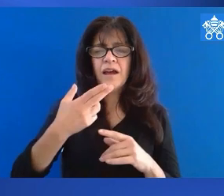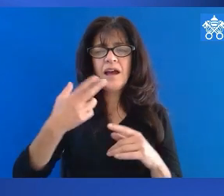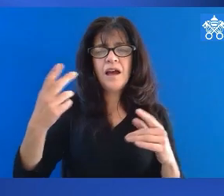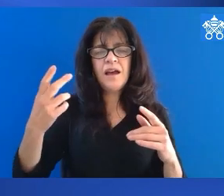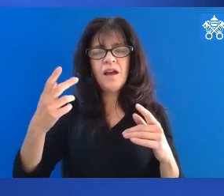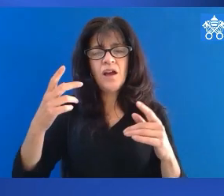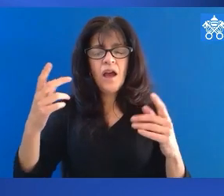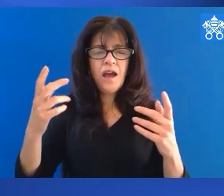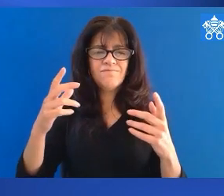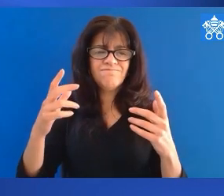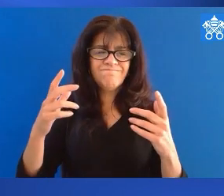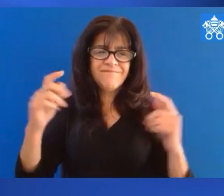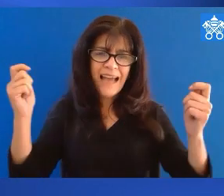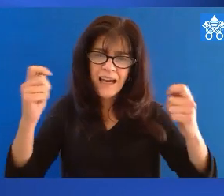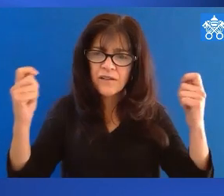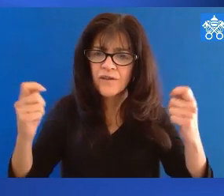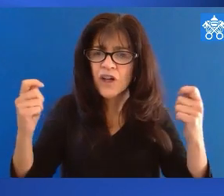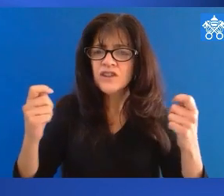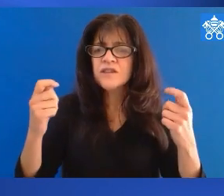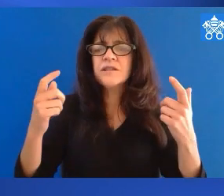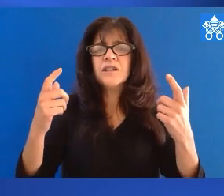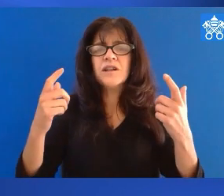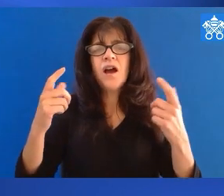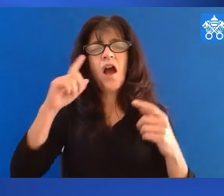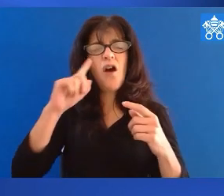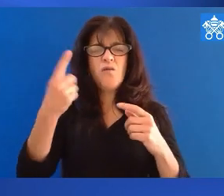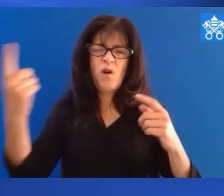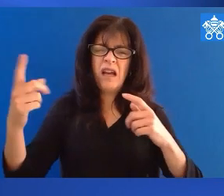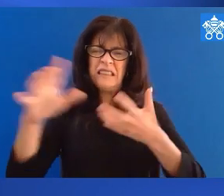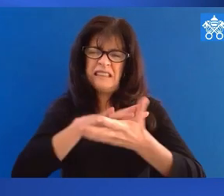an anniversary